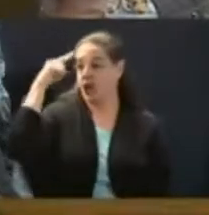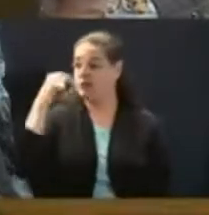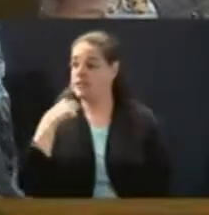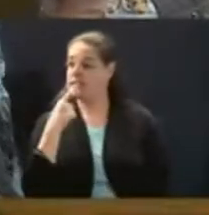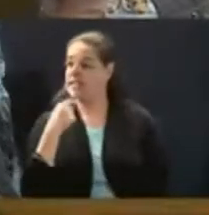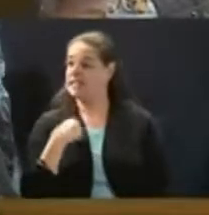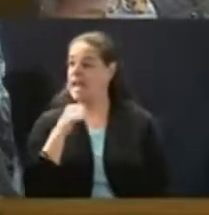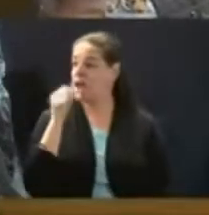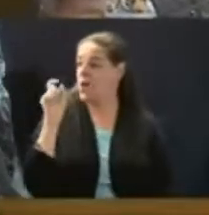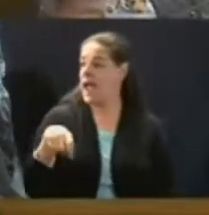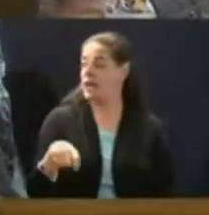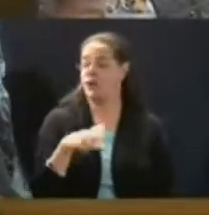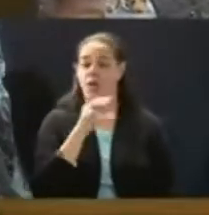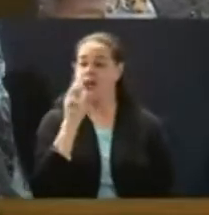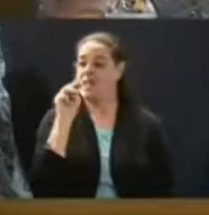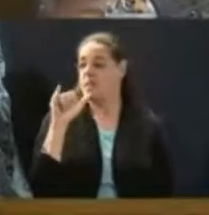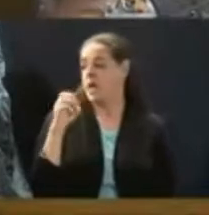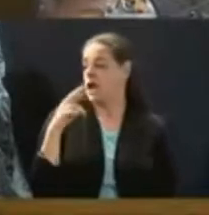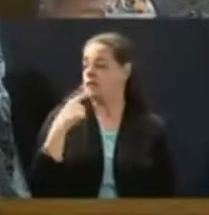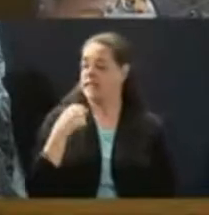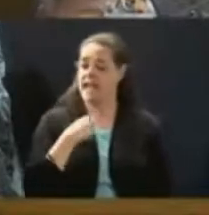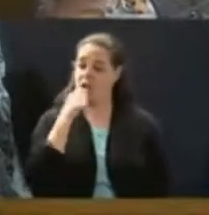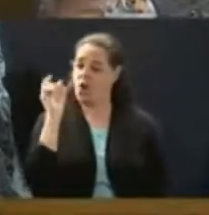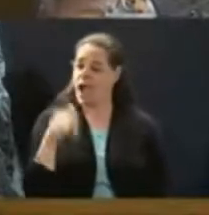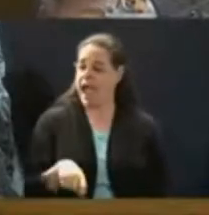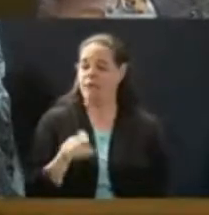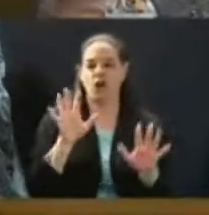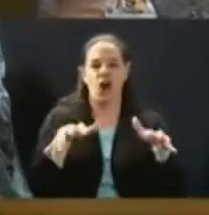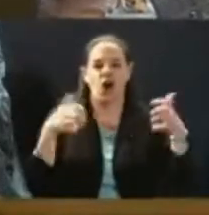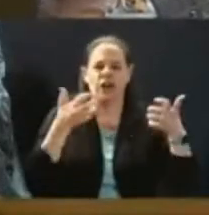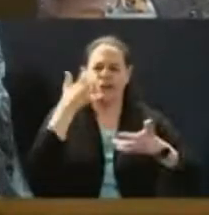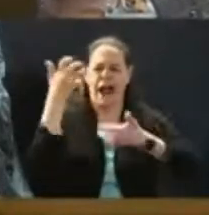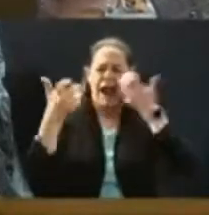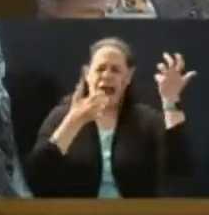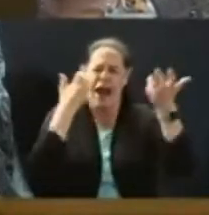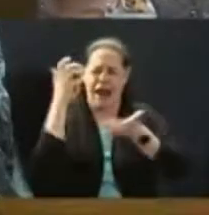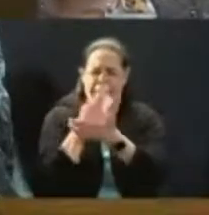have to, and the mayor says I don't have to, so stop right in your face.